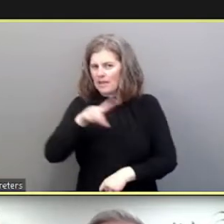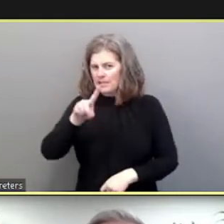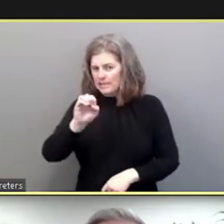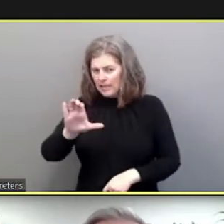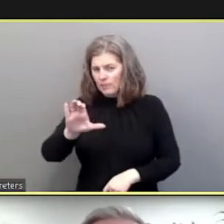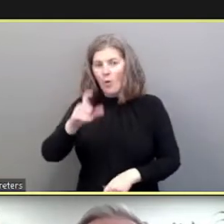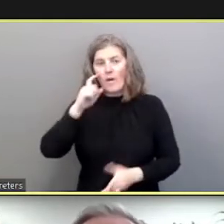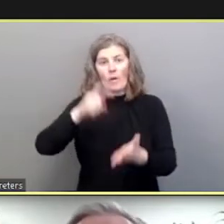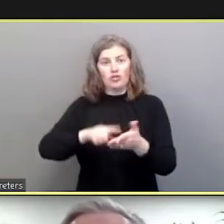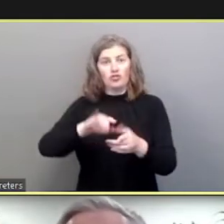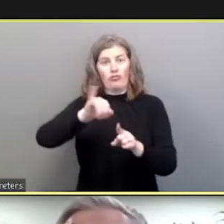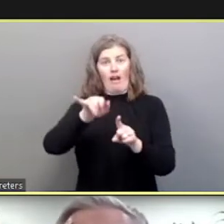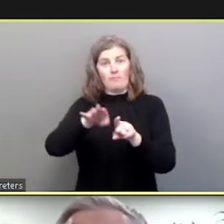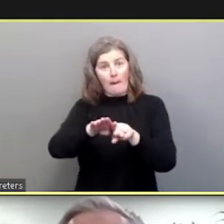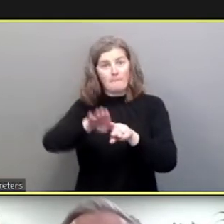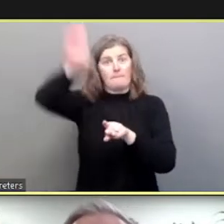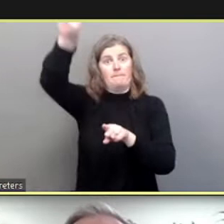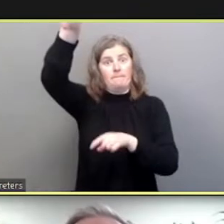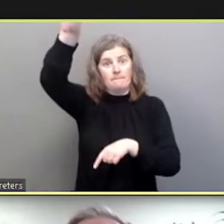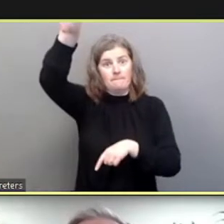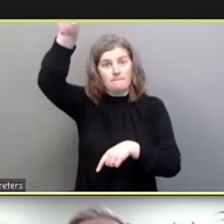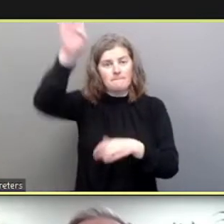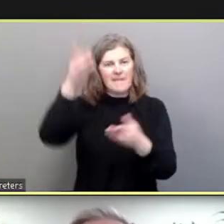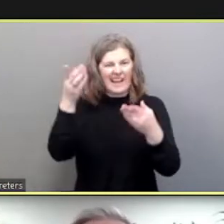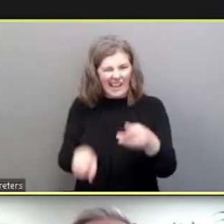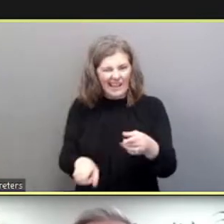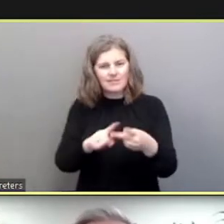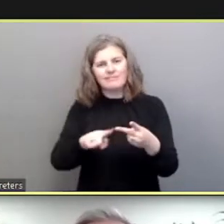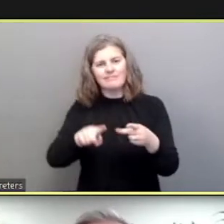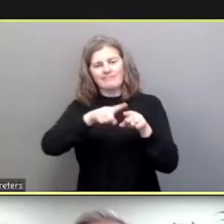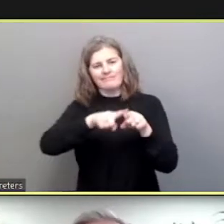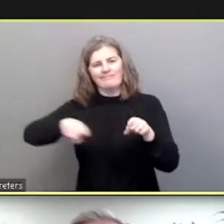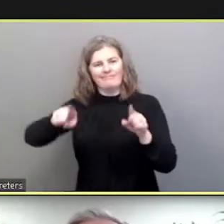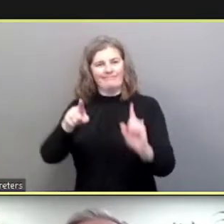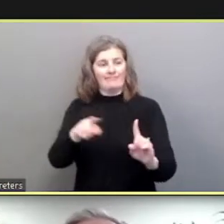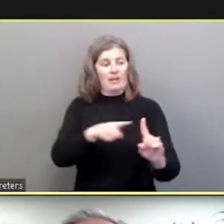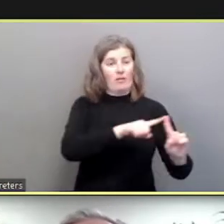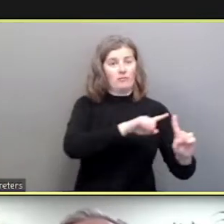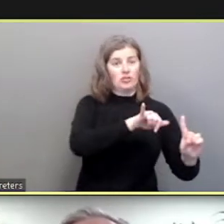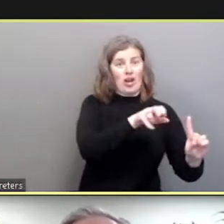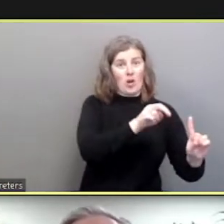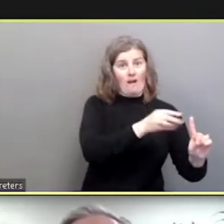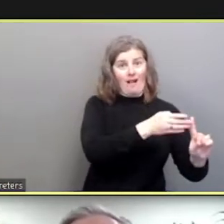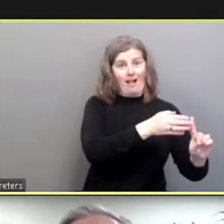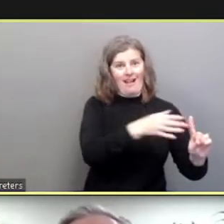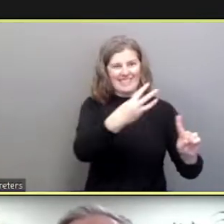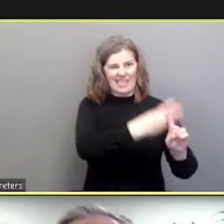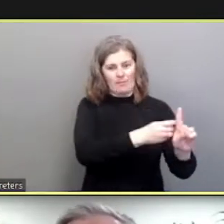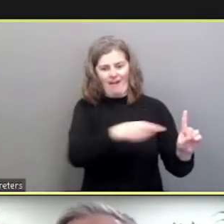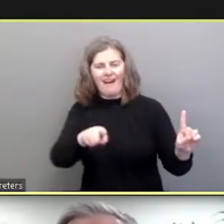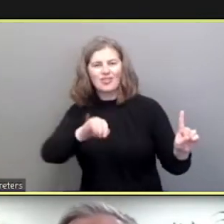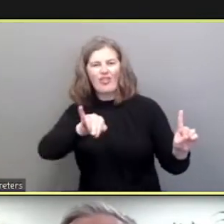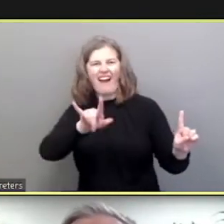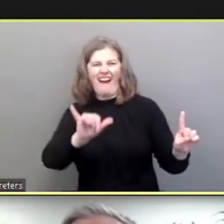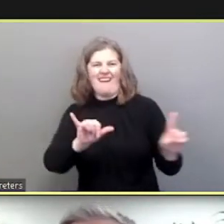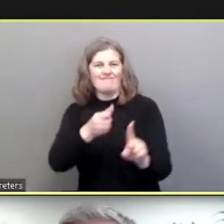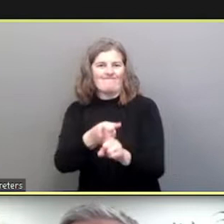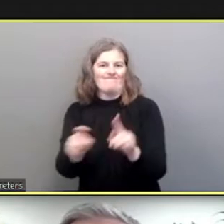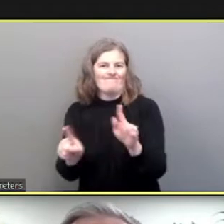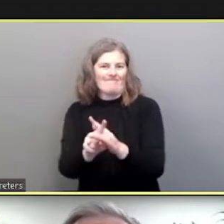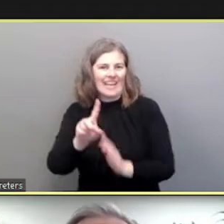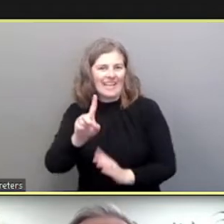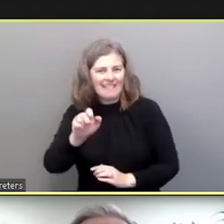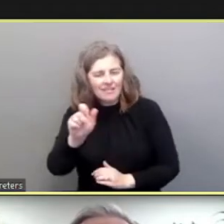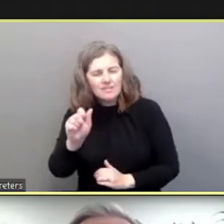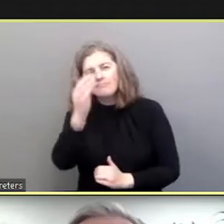in July that happened, and again, right about 6 months. So, note, please make